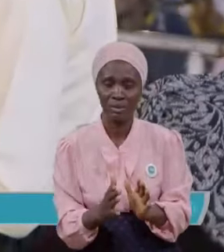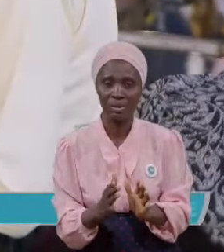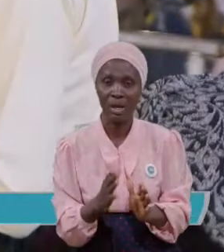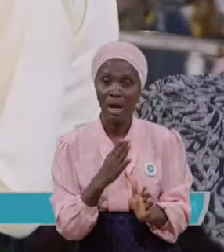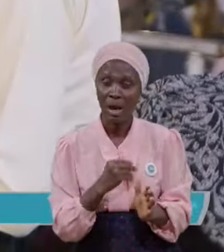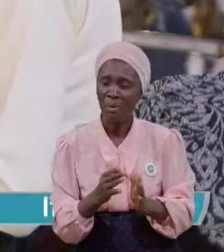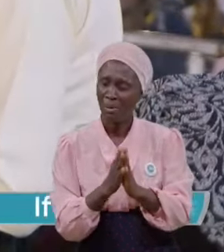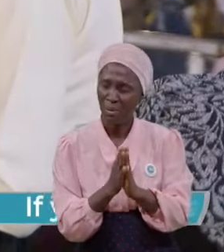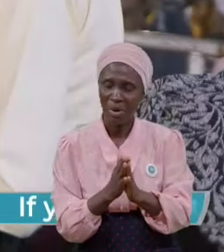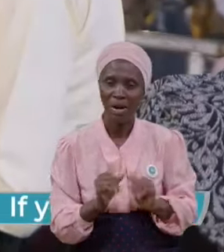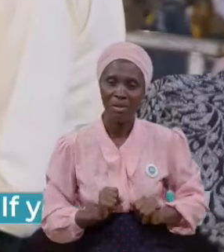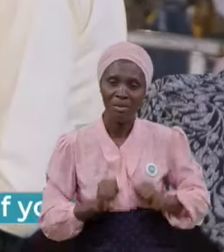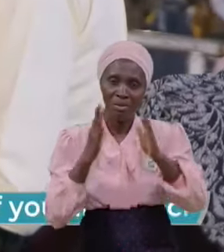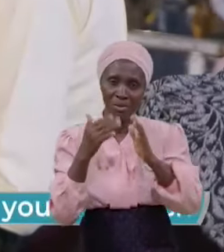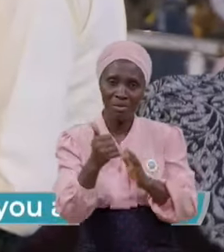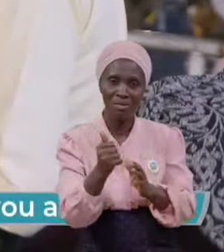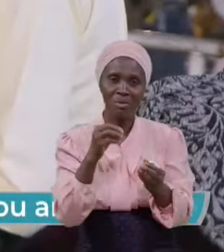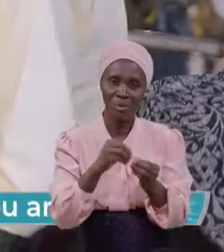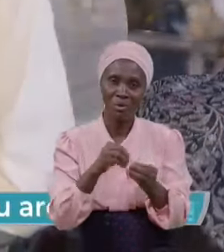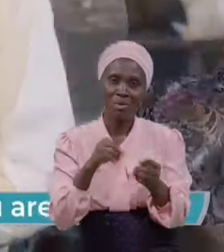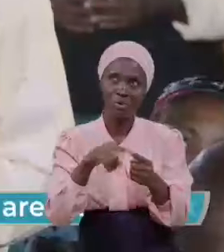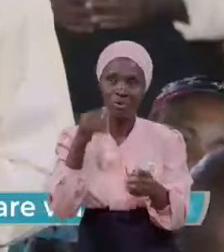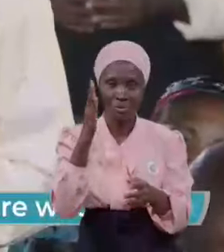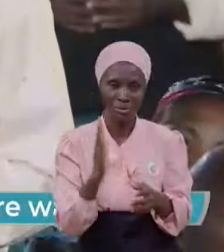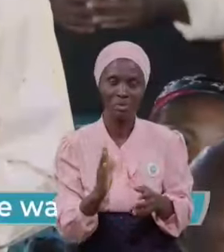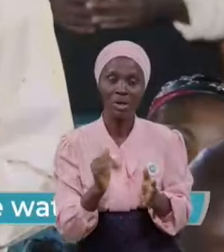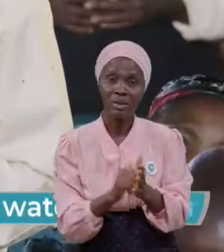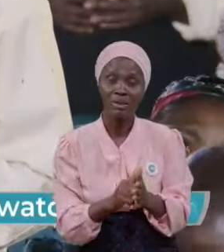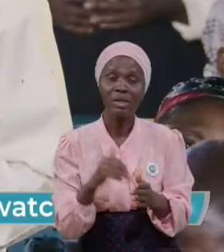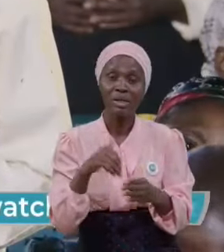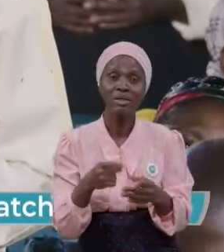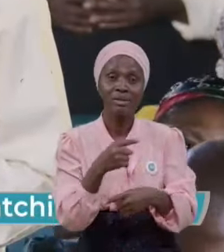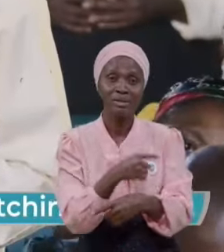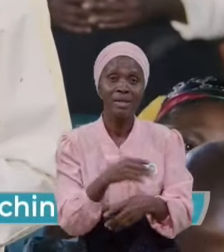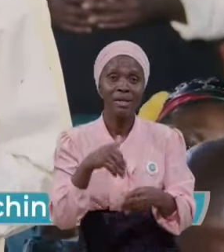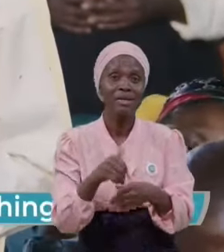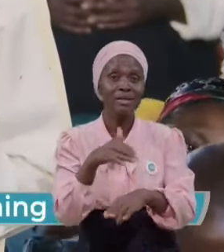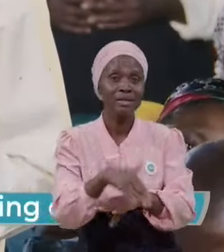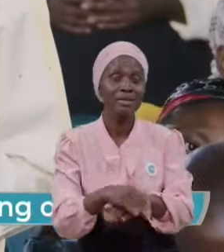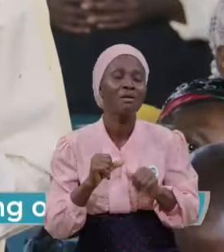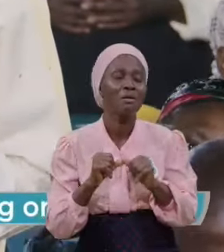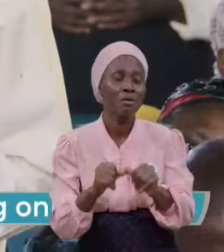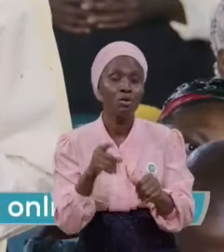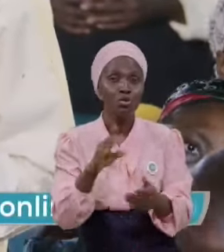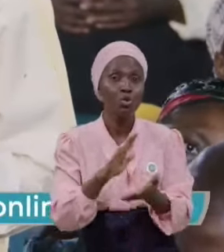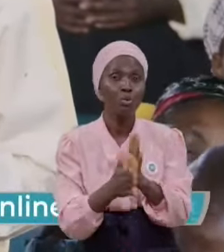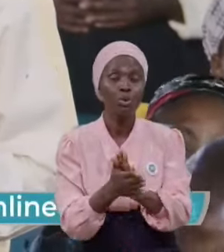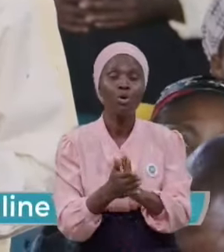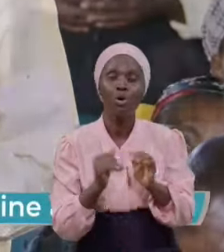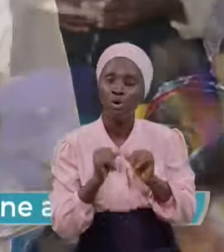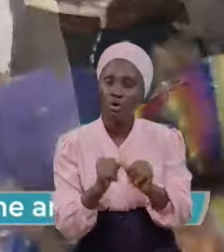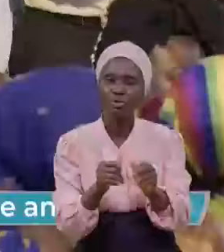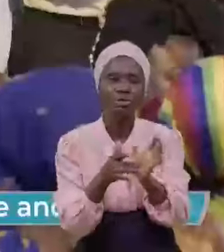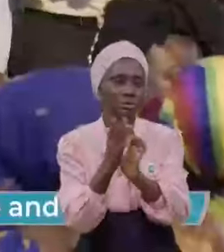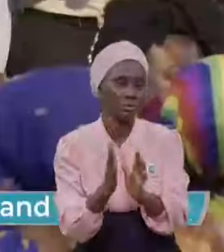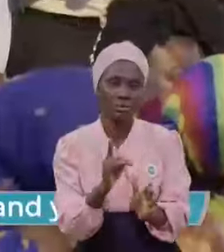That in the day, in the night, you will remain a believer, a real child of God, ready for his coming.